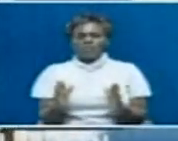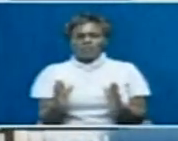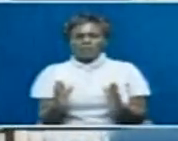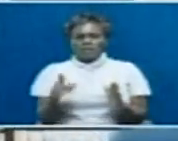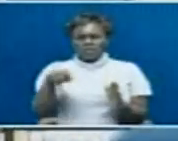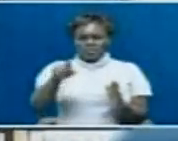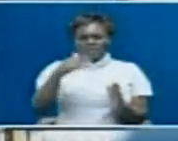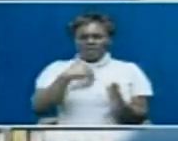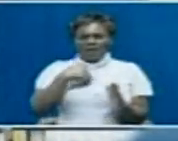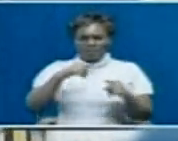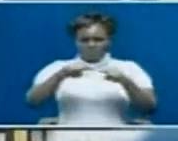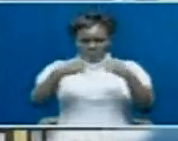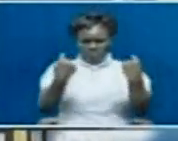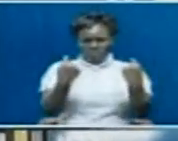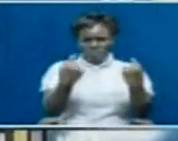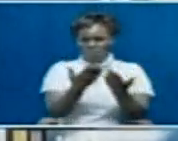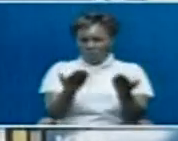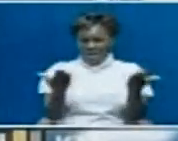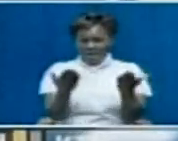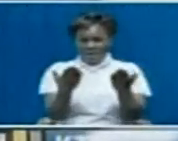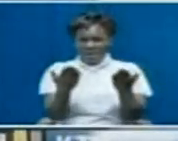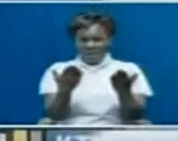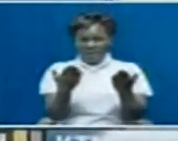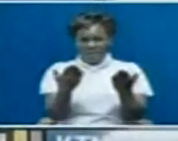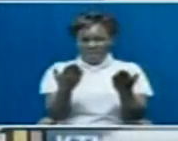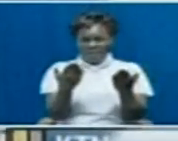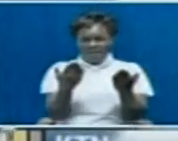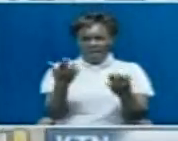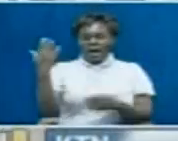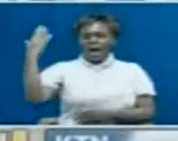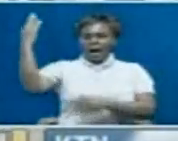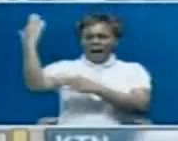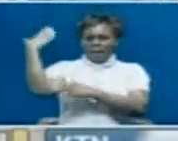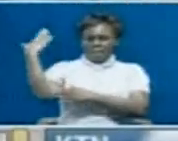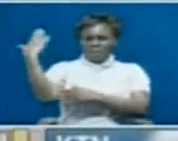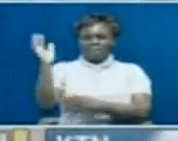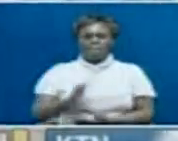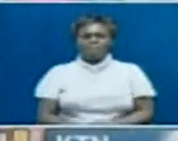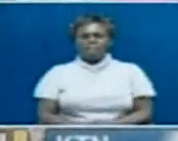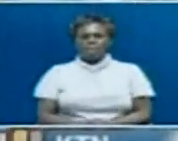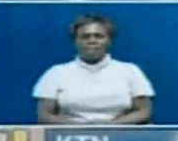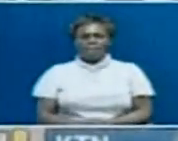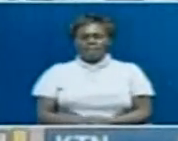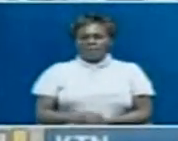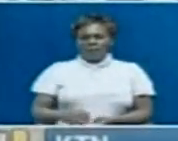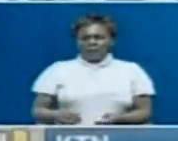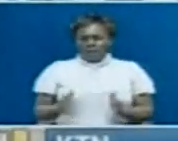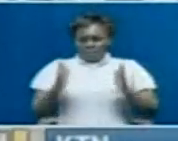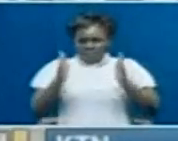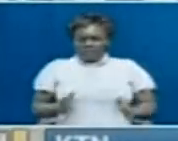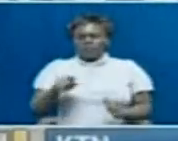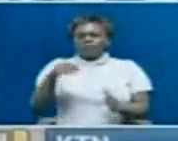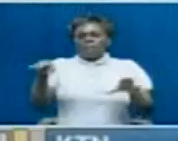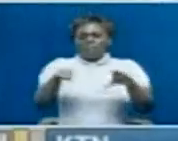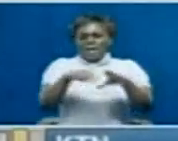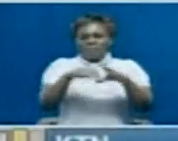he sustained a fracture on the larger bone on the arm. One of the victims, Leper Kadir, a member of